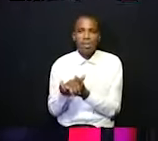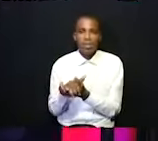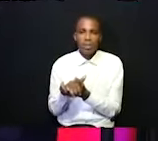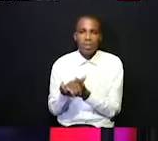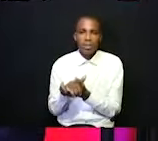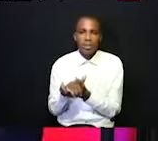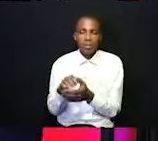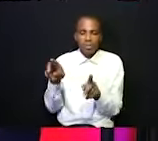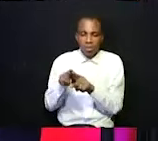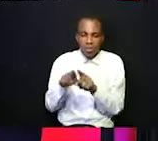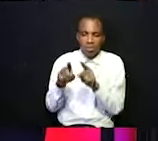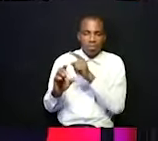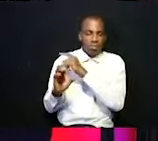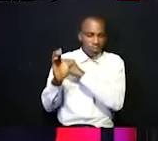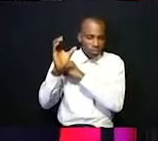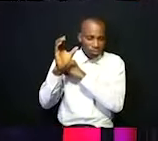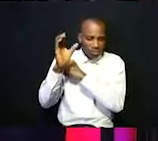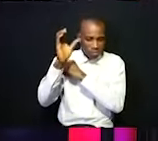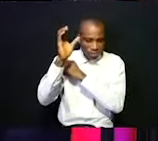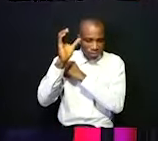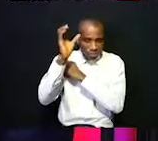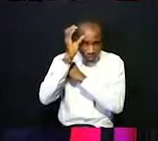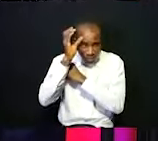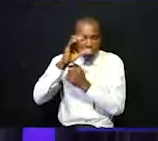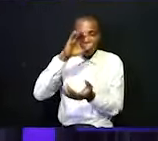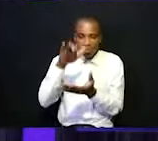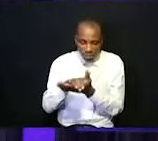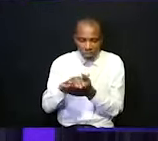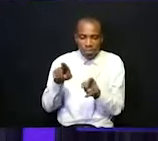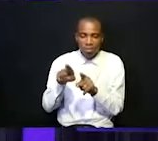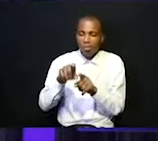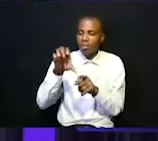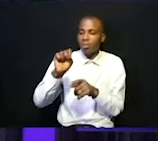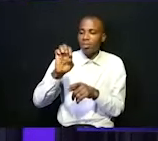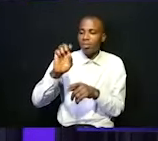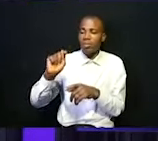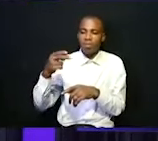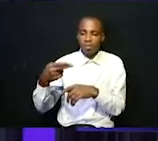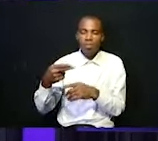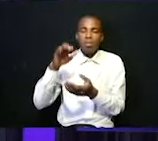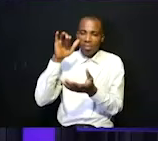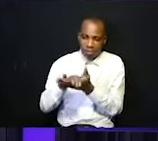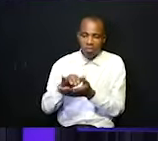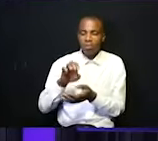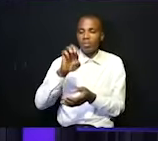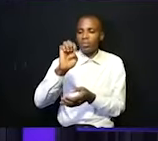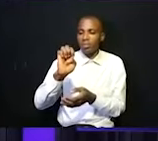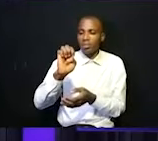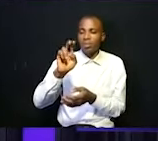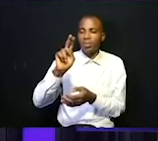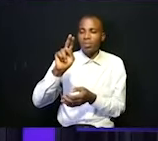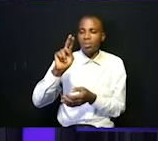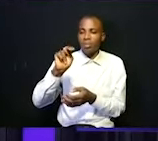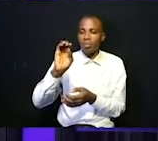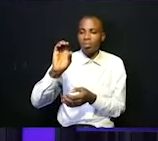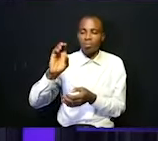Cain married. Cain so ware. Seth married. Seth oware. Enoch. Enos onso ware. Noah